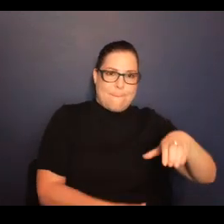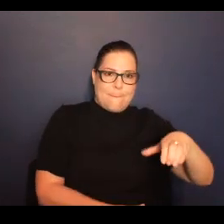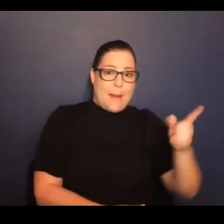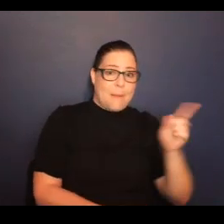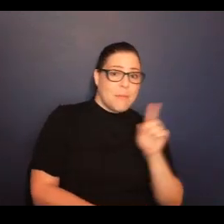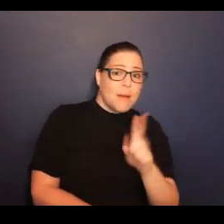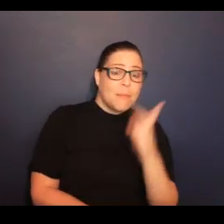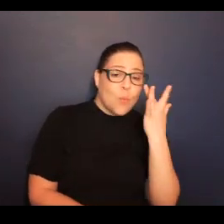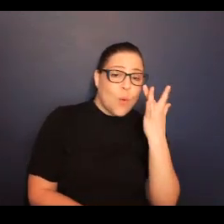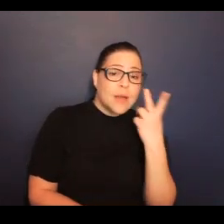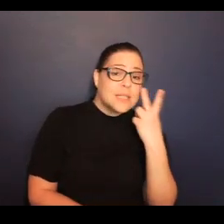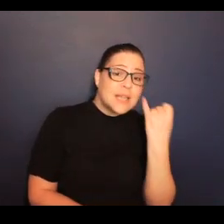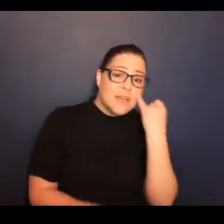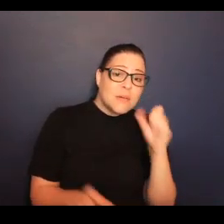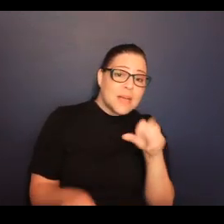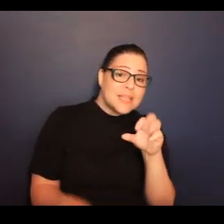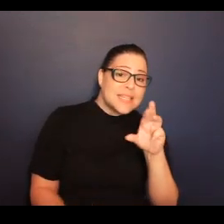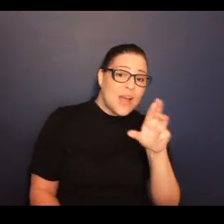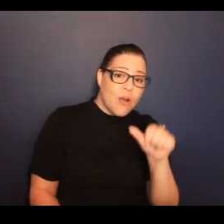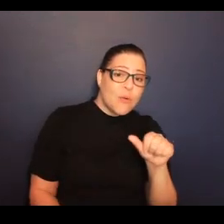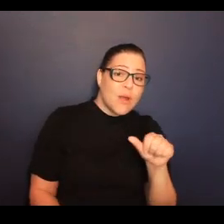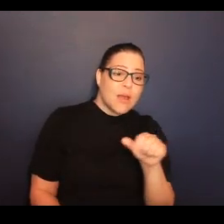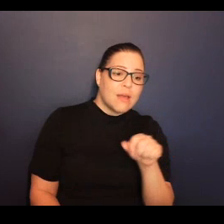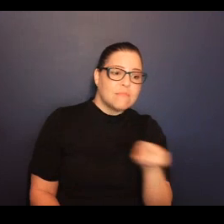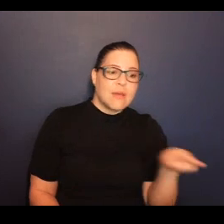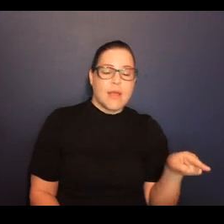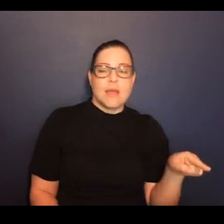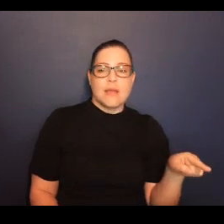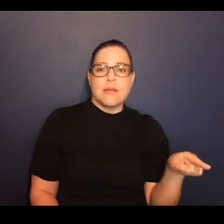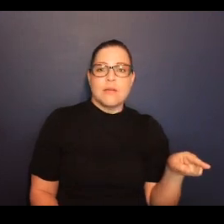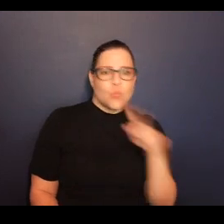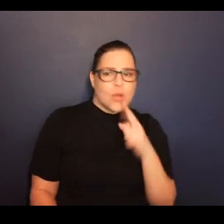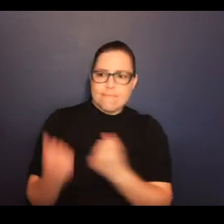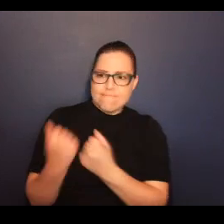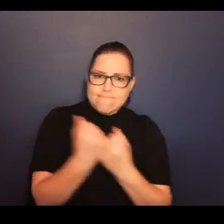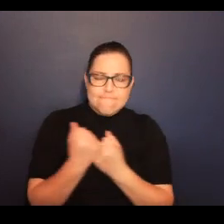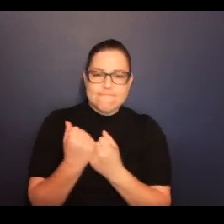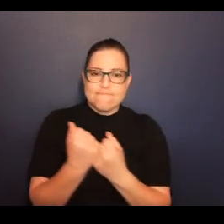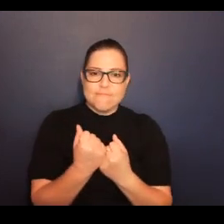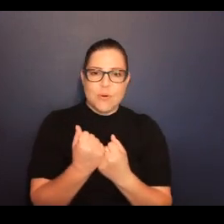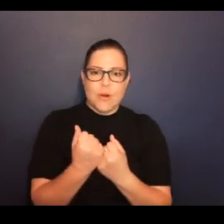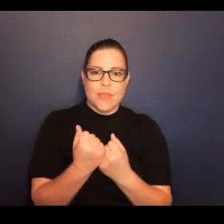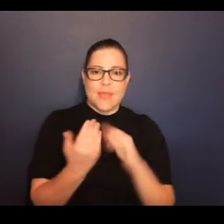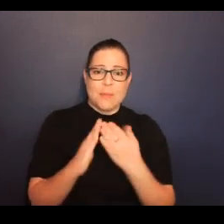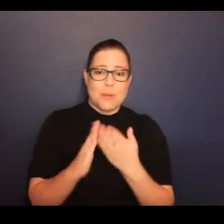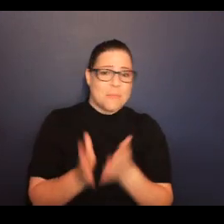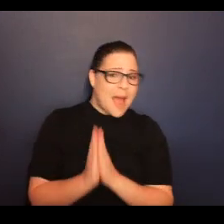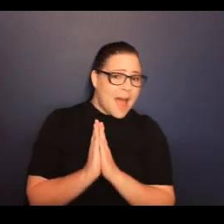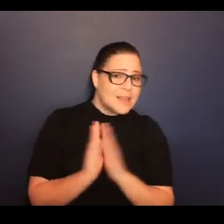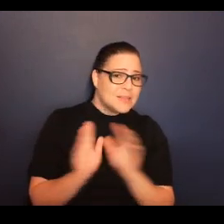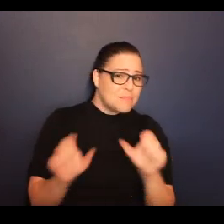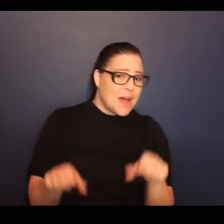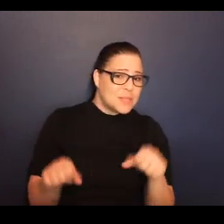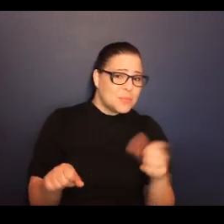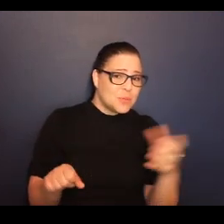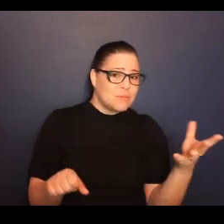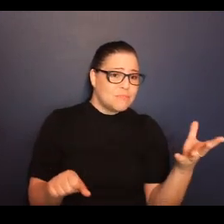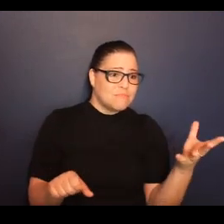today to see, you know, the CRA, you know, they pretty much speak for the community. And I was coming down to ask them, you know, could we get some